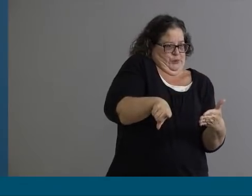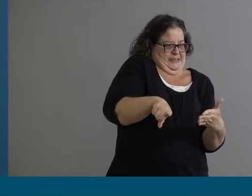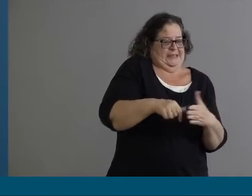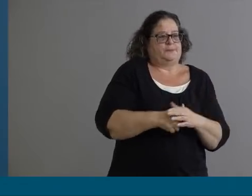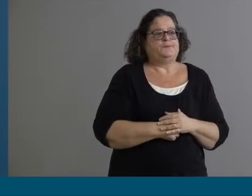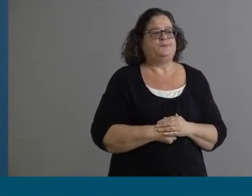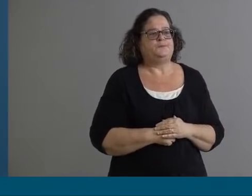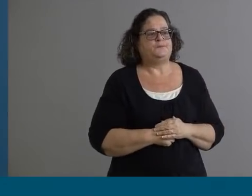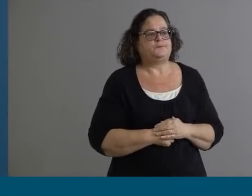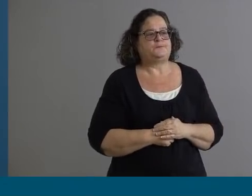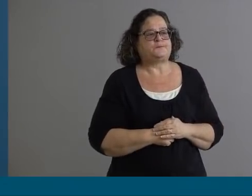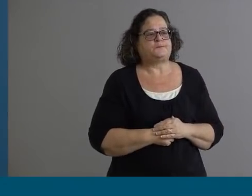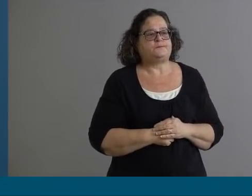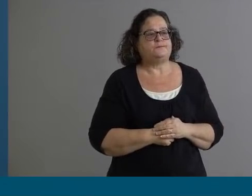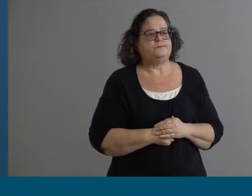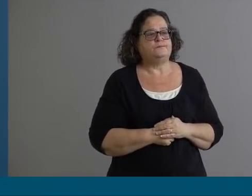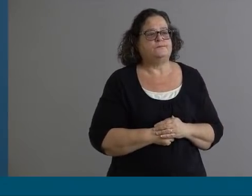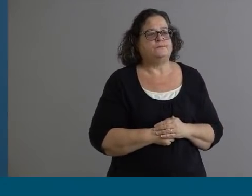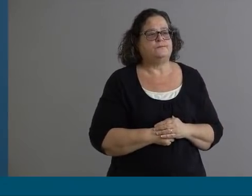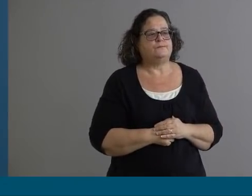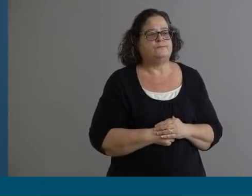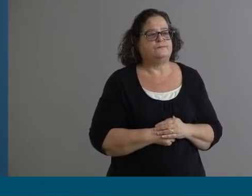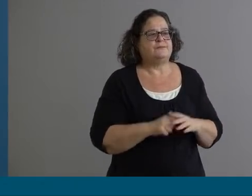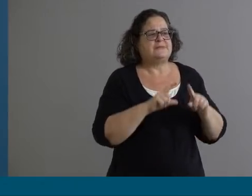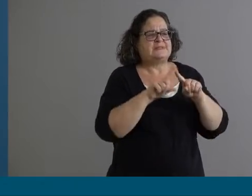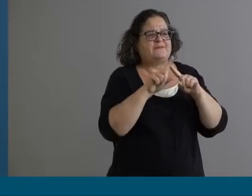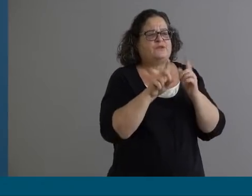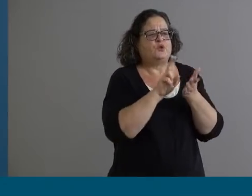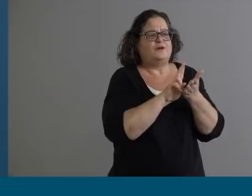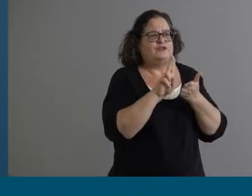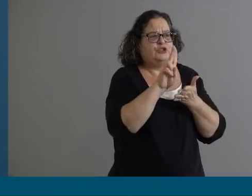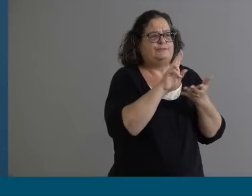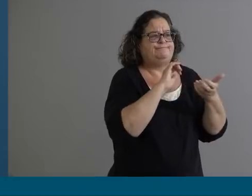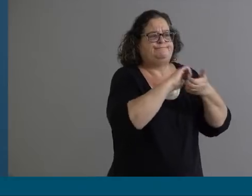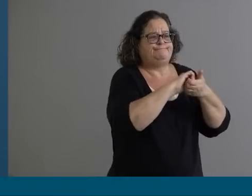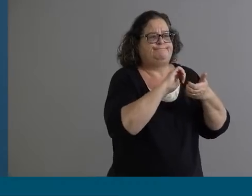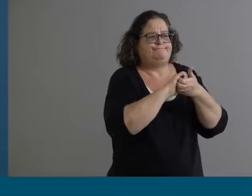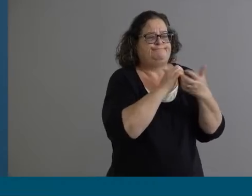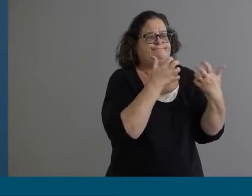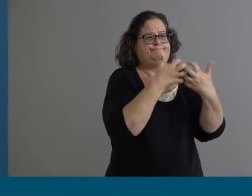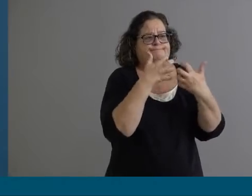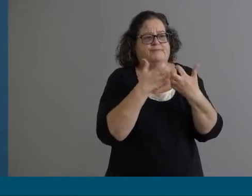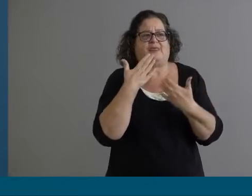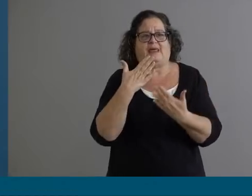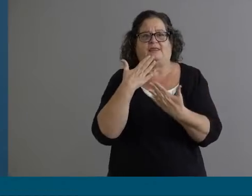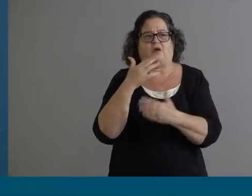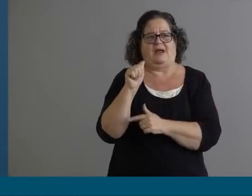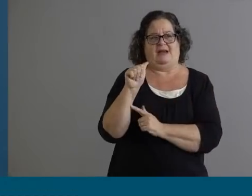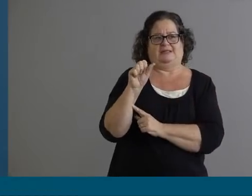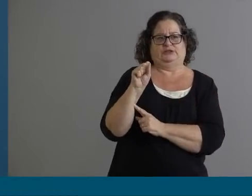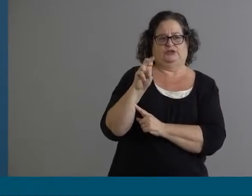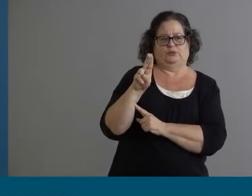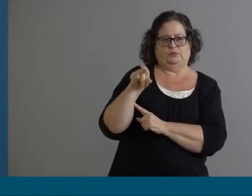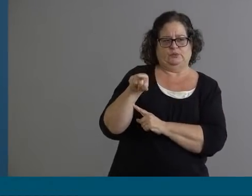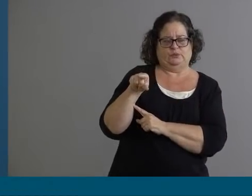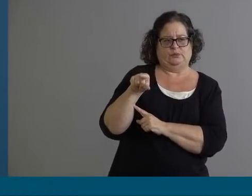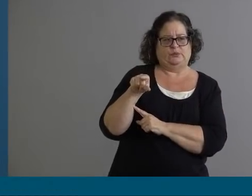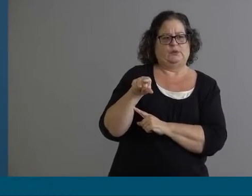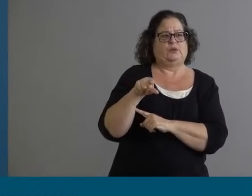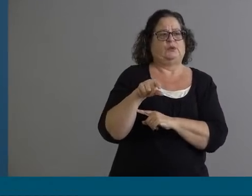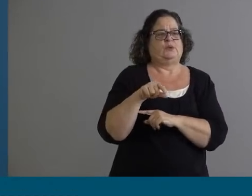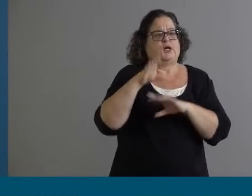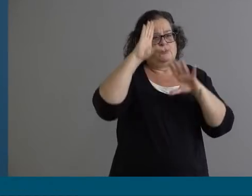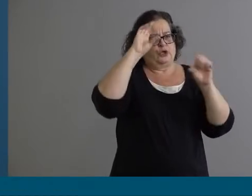university partners, and today specifically Arizona State and Dr. Michael Crow. The Department of Health Services is going to partner